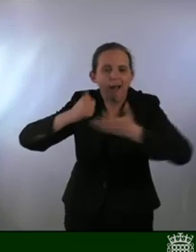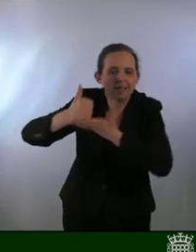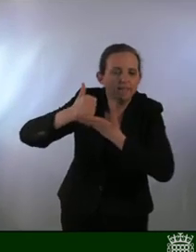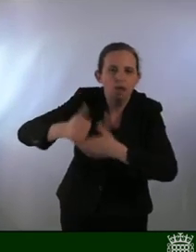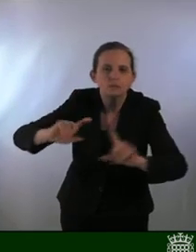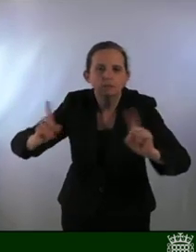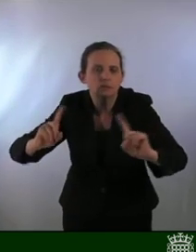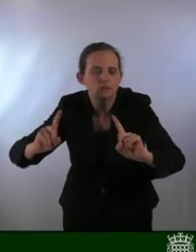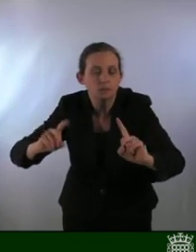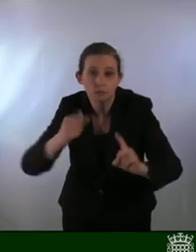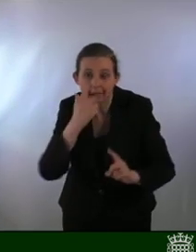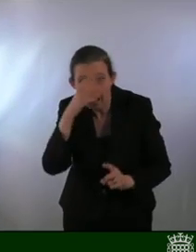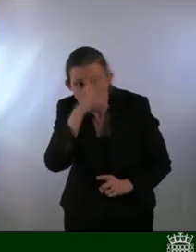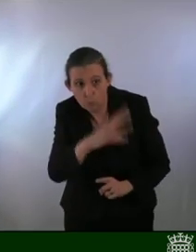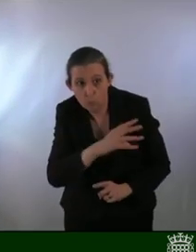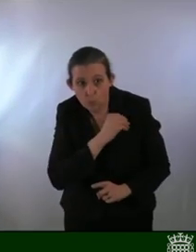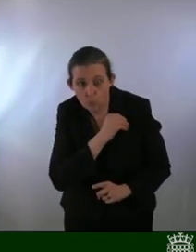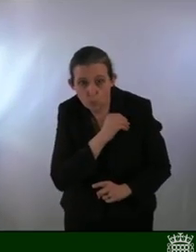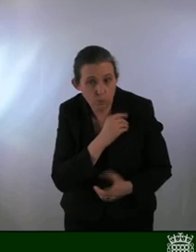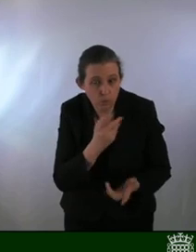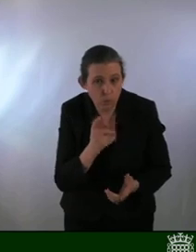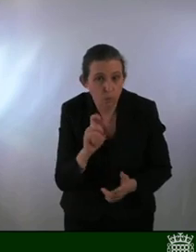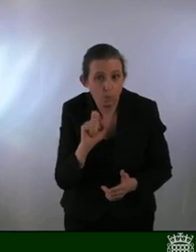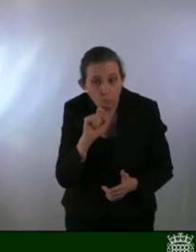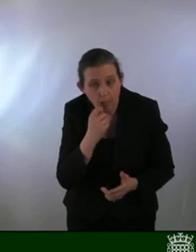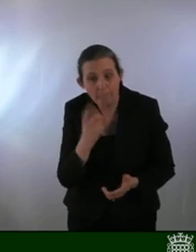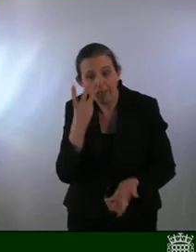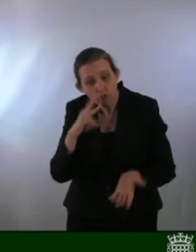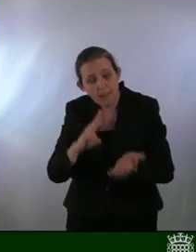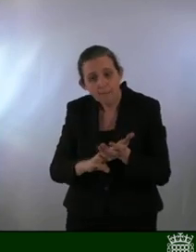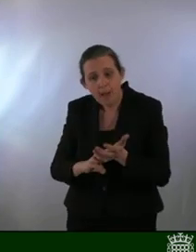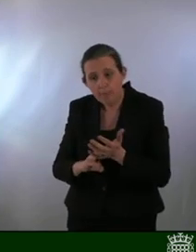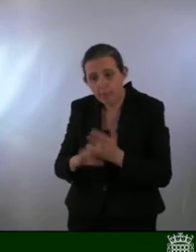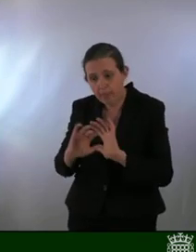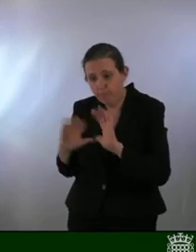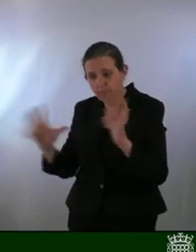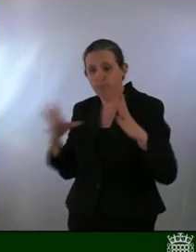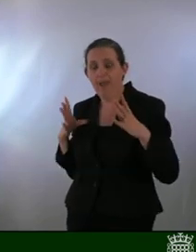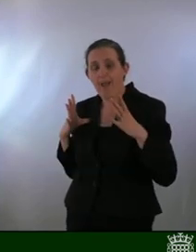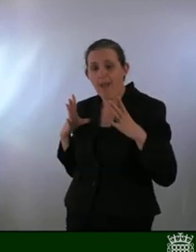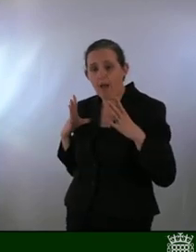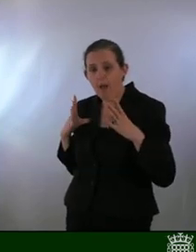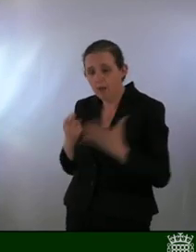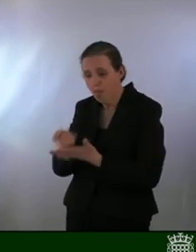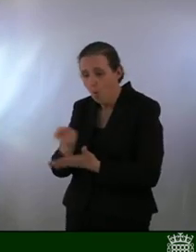for every department, be able to tell us if there would be specifically a 3-month freeze on mortgage payments, which would be